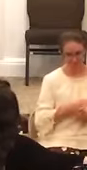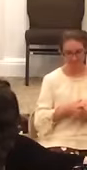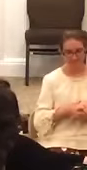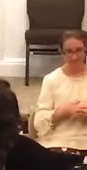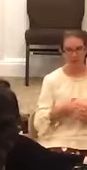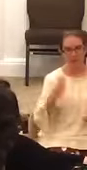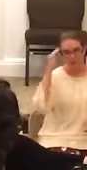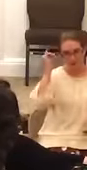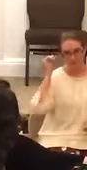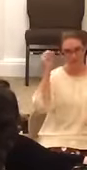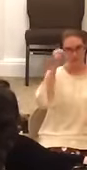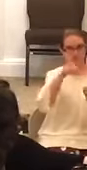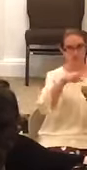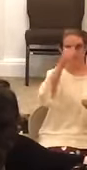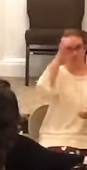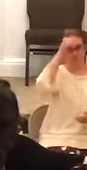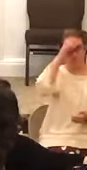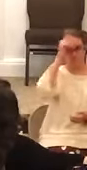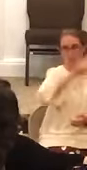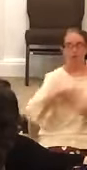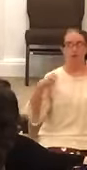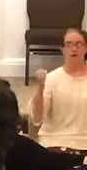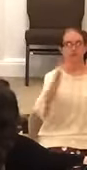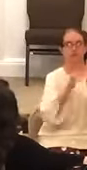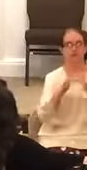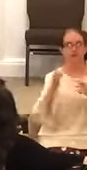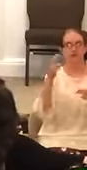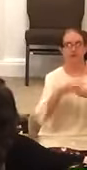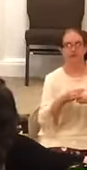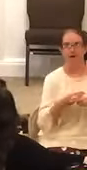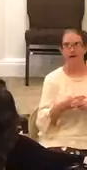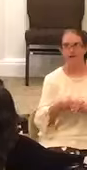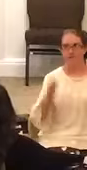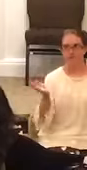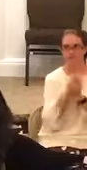Why wouldn't I just put a drop of oil on your forehead and say, Lord, heal him in Jesus' name.